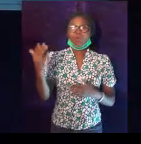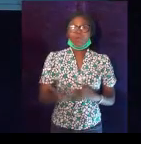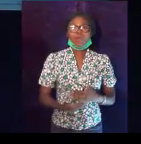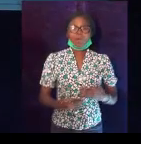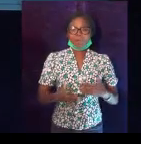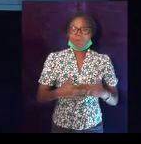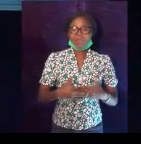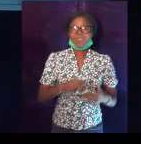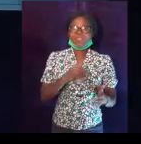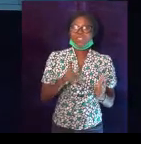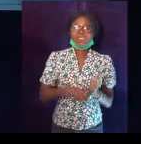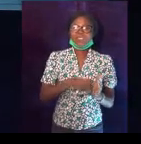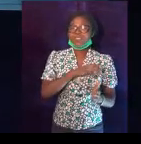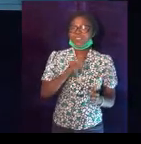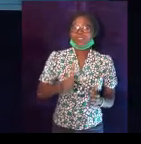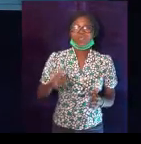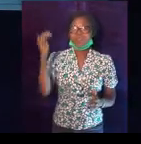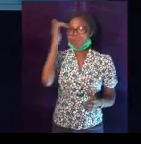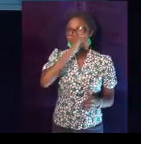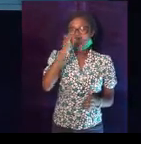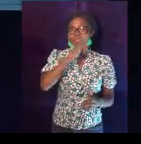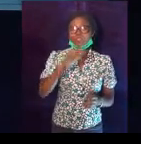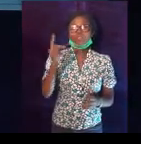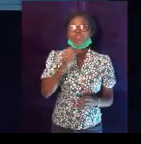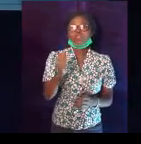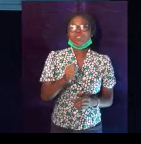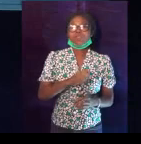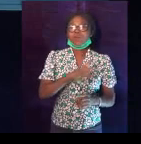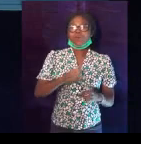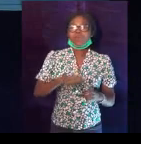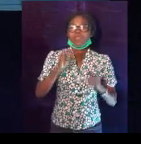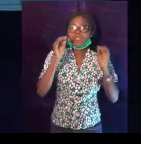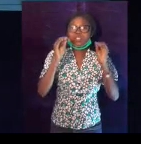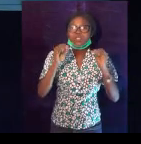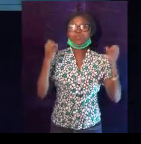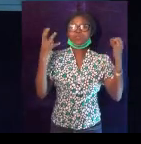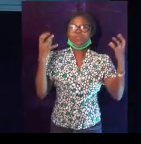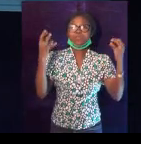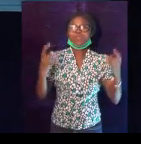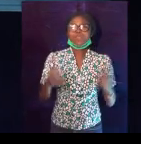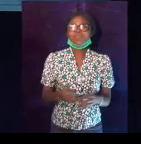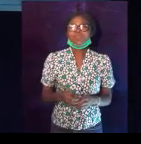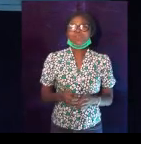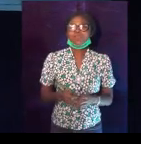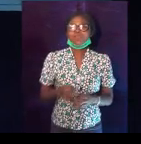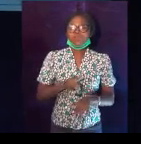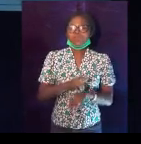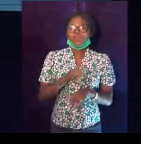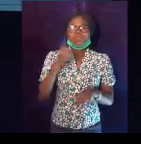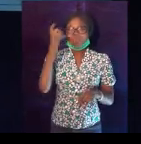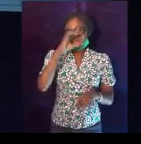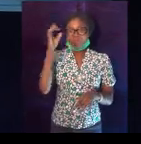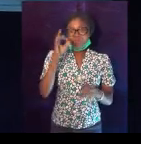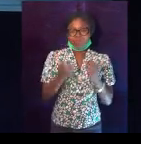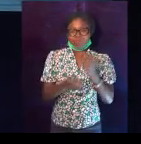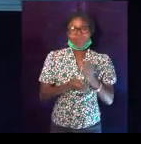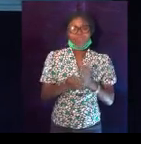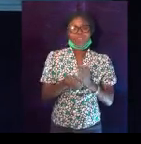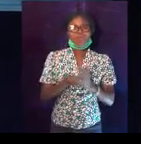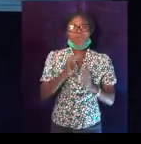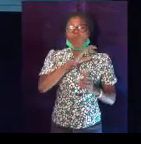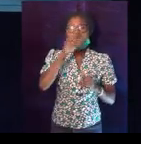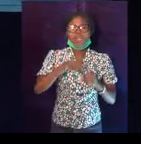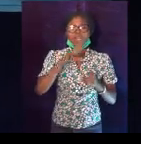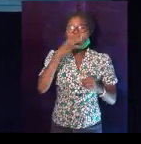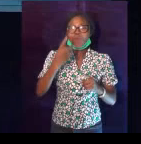So, welcome back. This is the Magic Tuesday segment where I teach you a lot of tips and tricks to make your mathematics very,